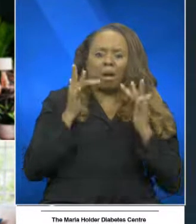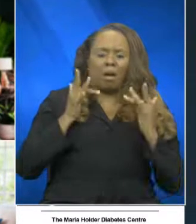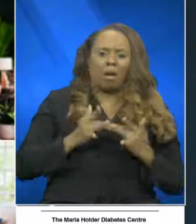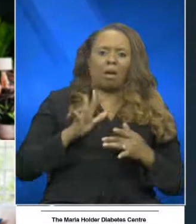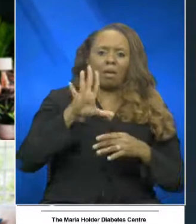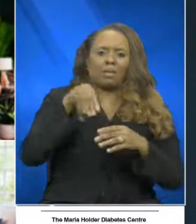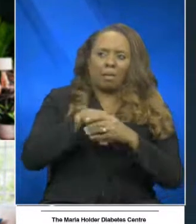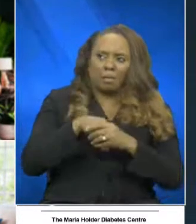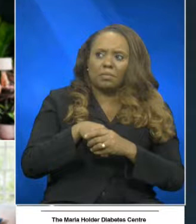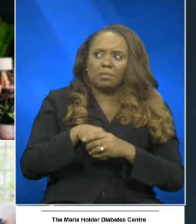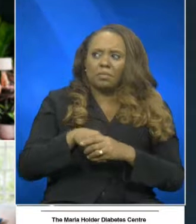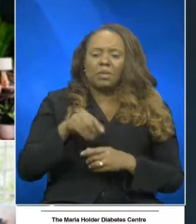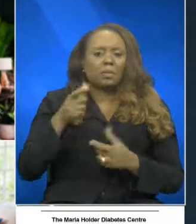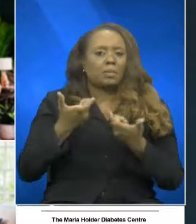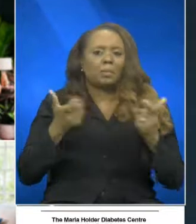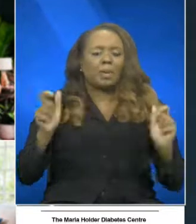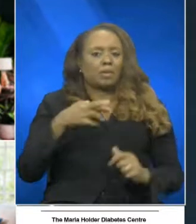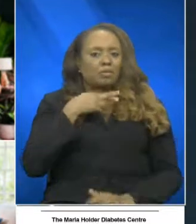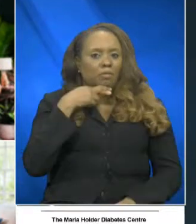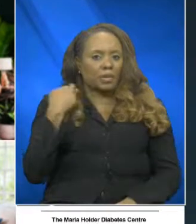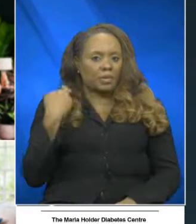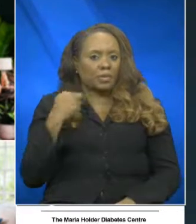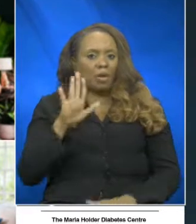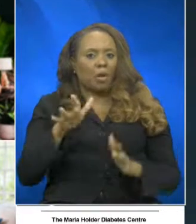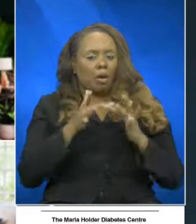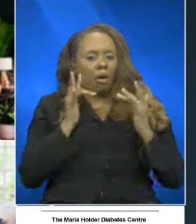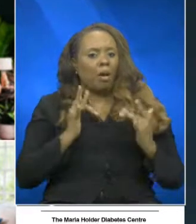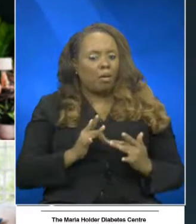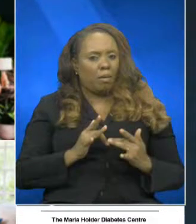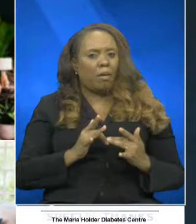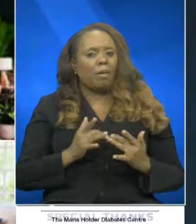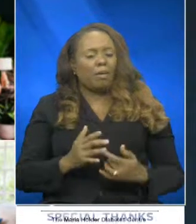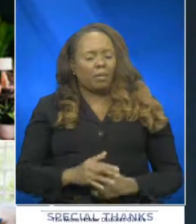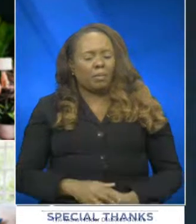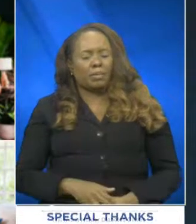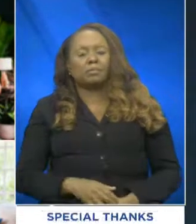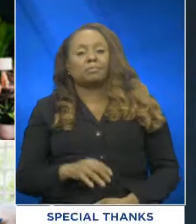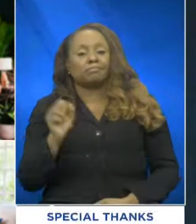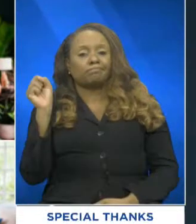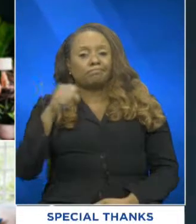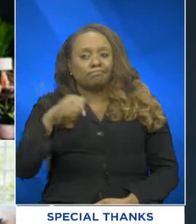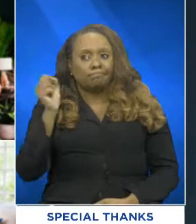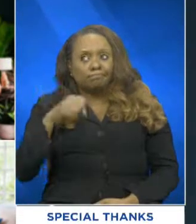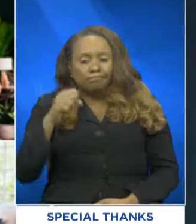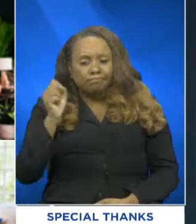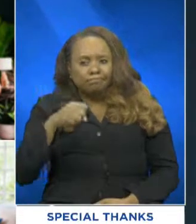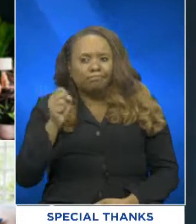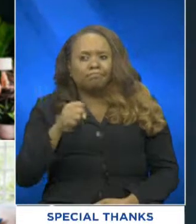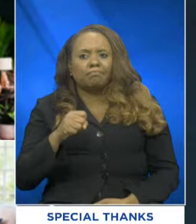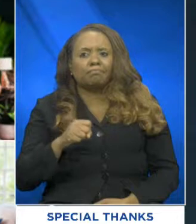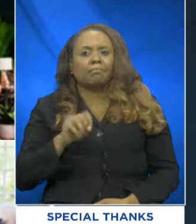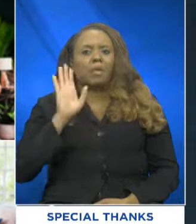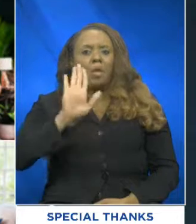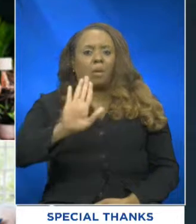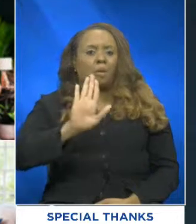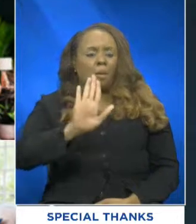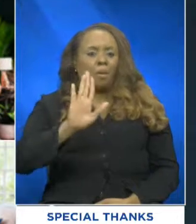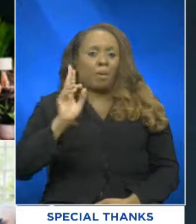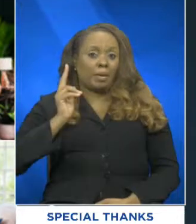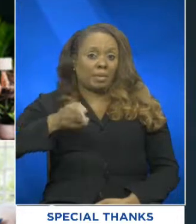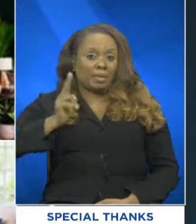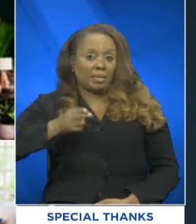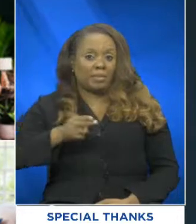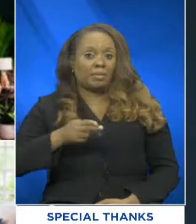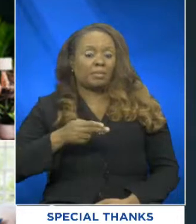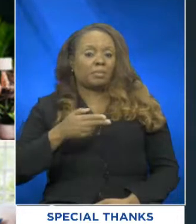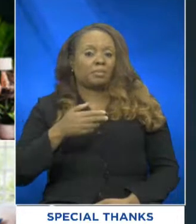Mhm. modifiable risk factor that we didn't get a chance to talk about. But definitely, given the history of having a heart